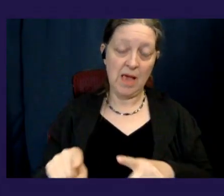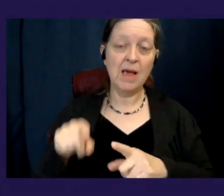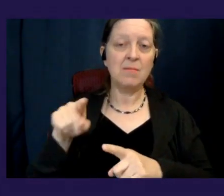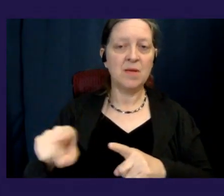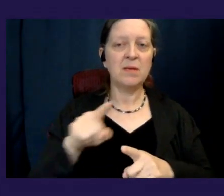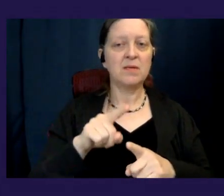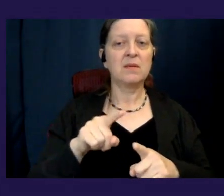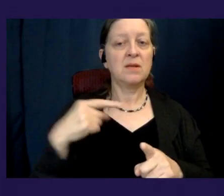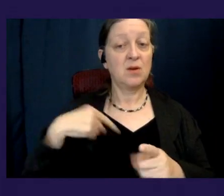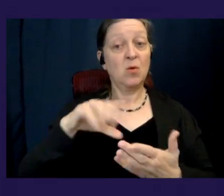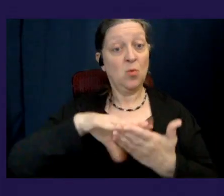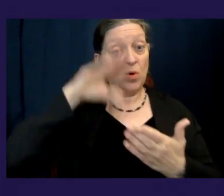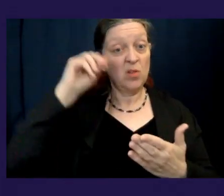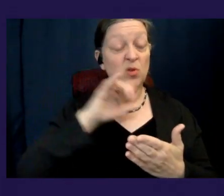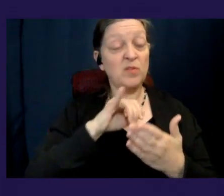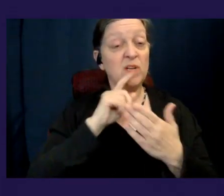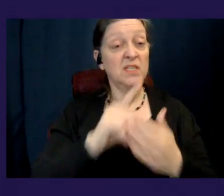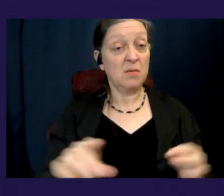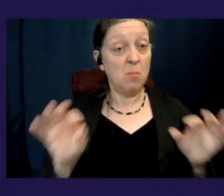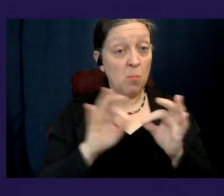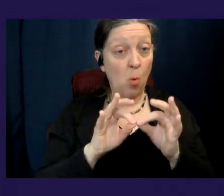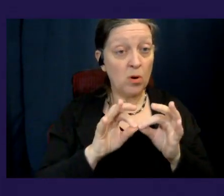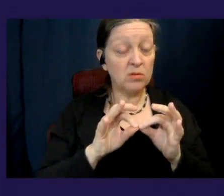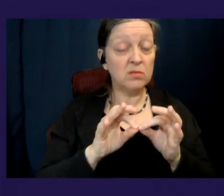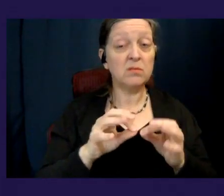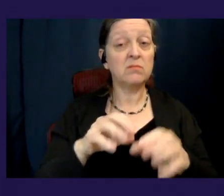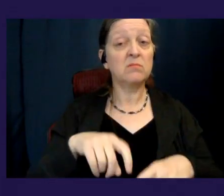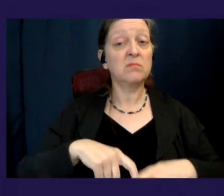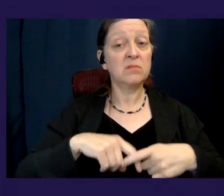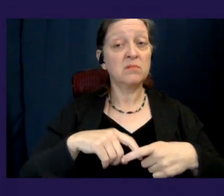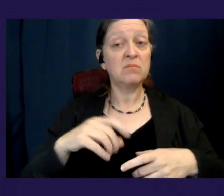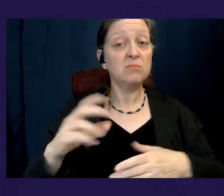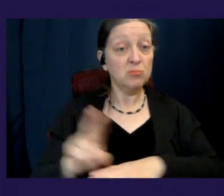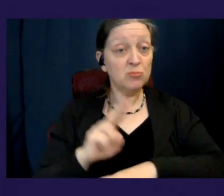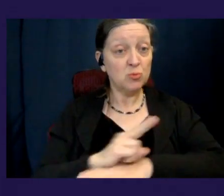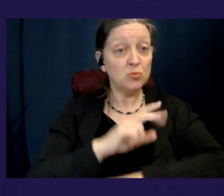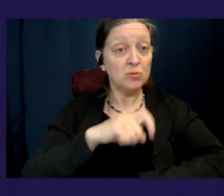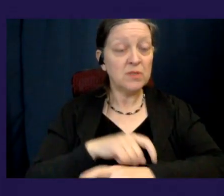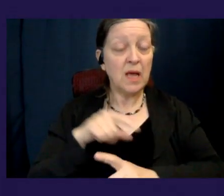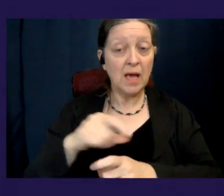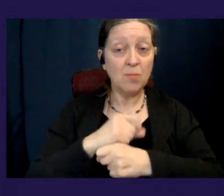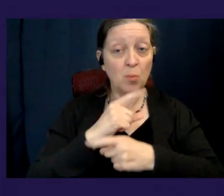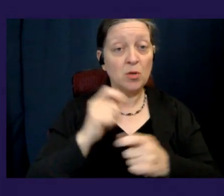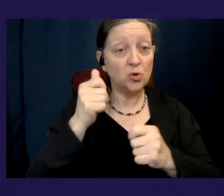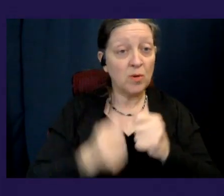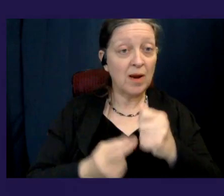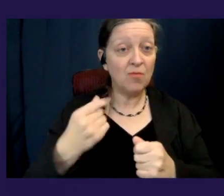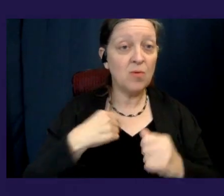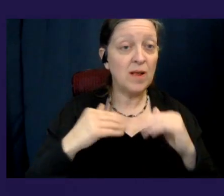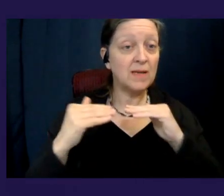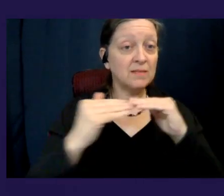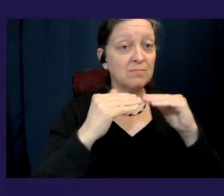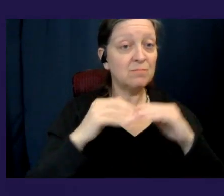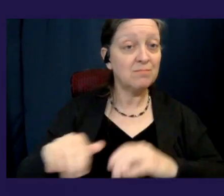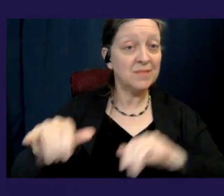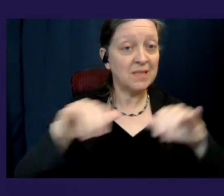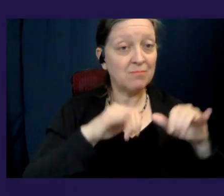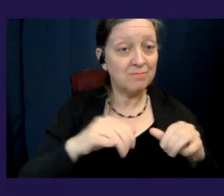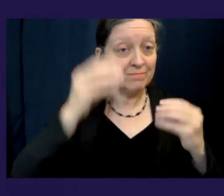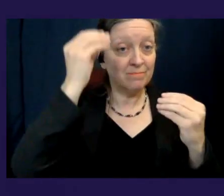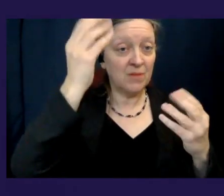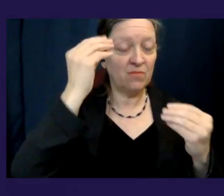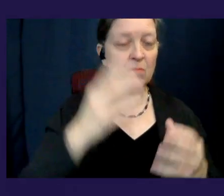relevant parties have sort of consistent information. I just want to give a couple examples of the way in which our